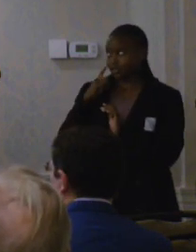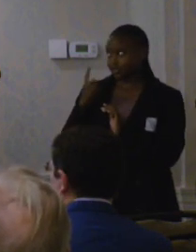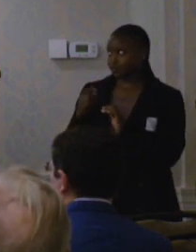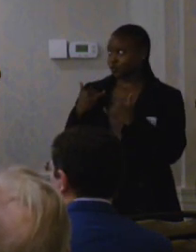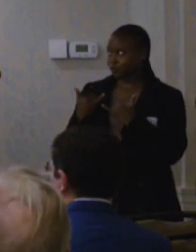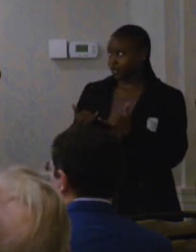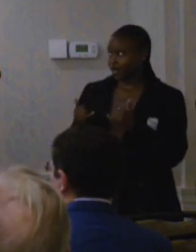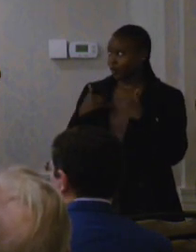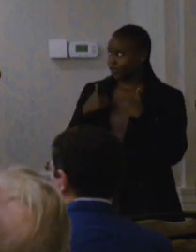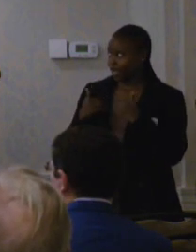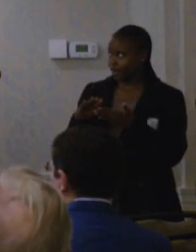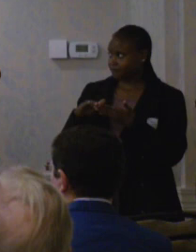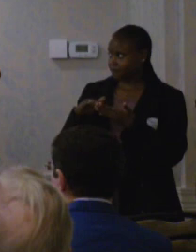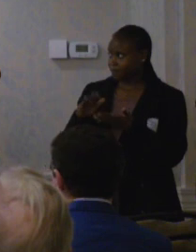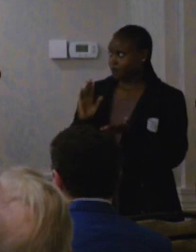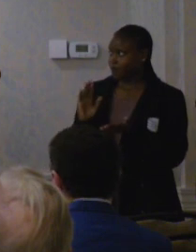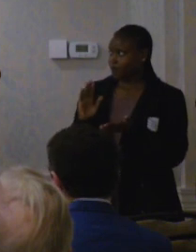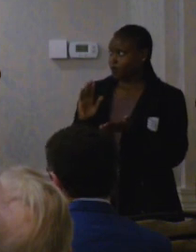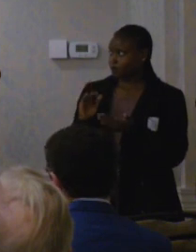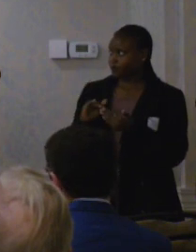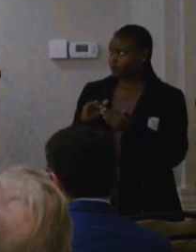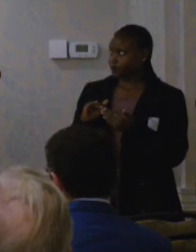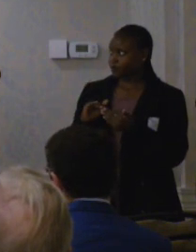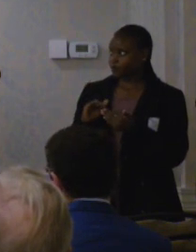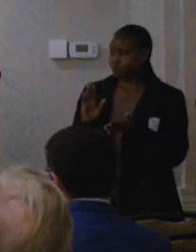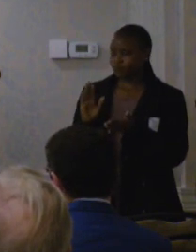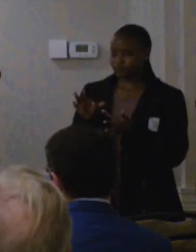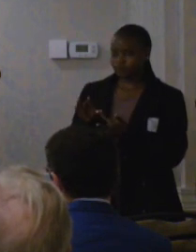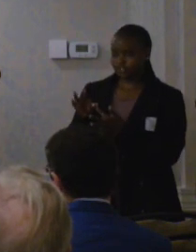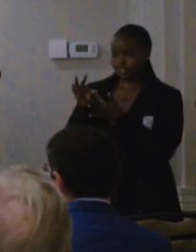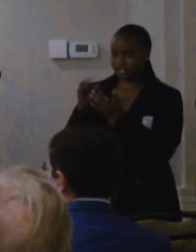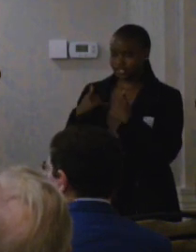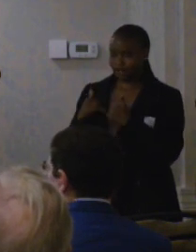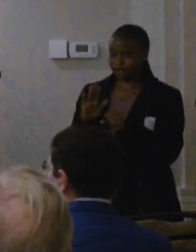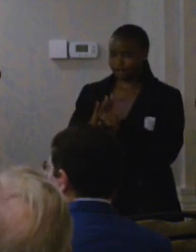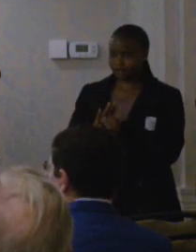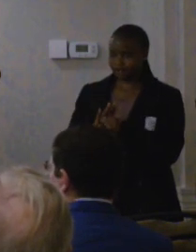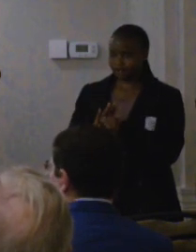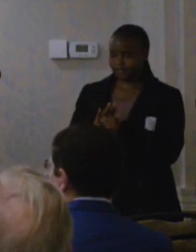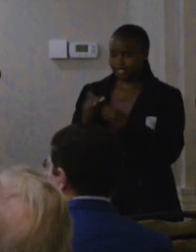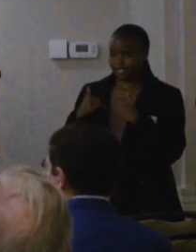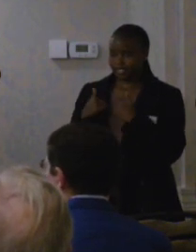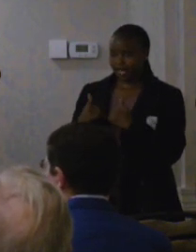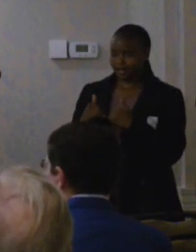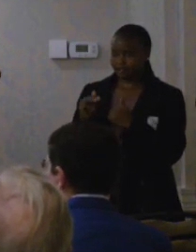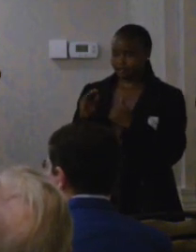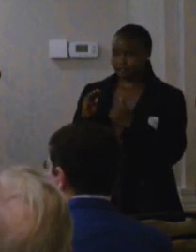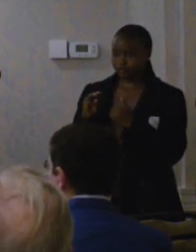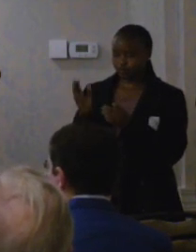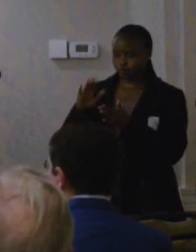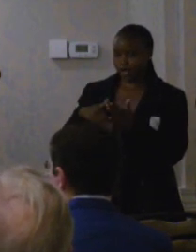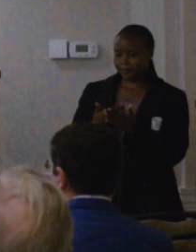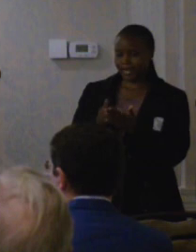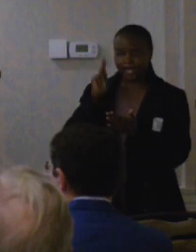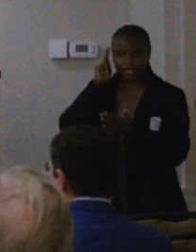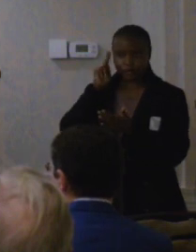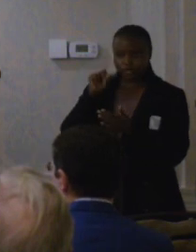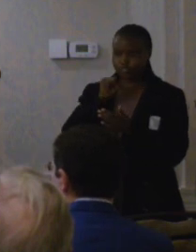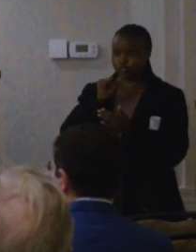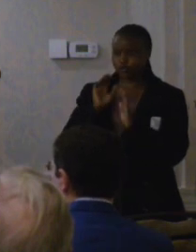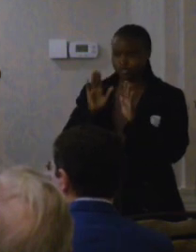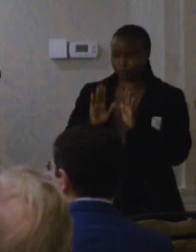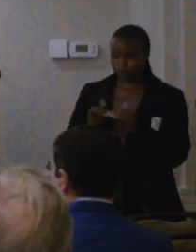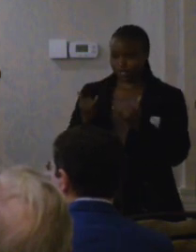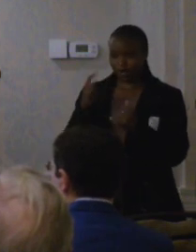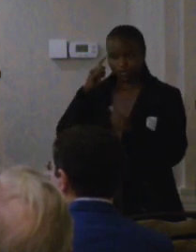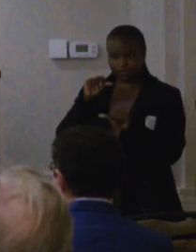now they have more chance, and they have more modality to apply, not only in person, and now they're